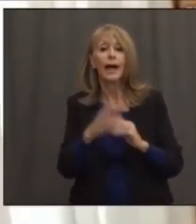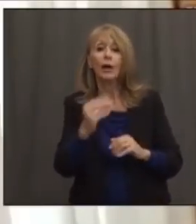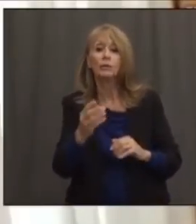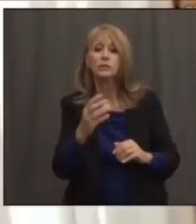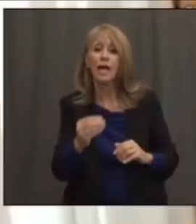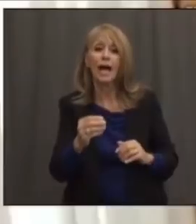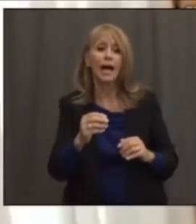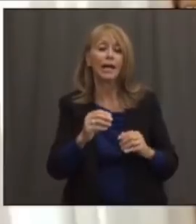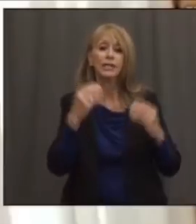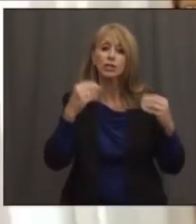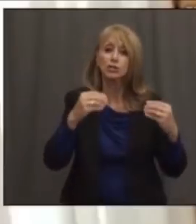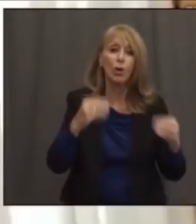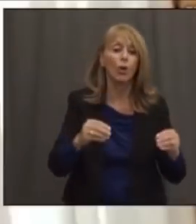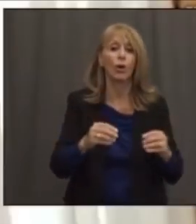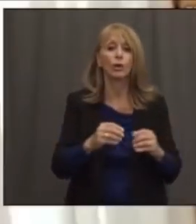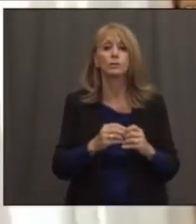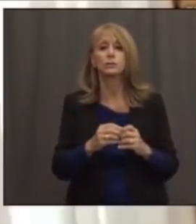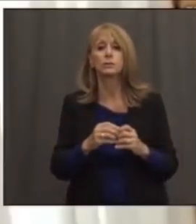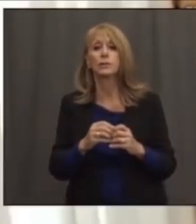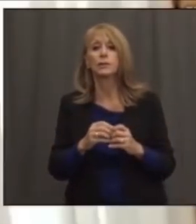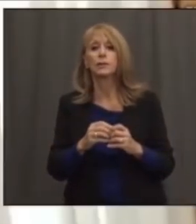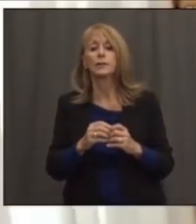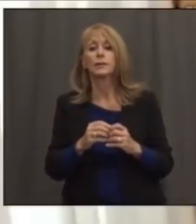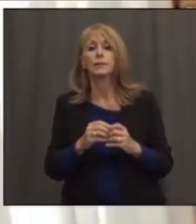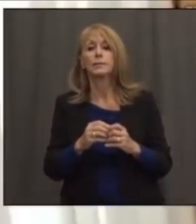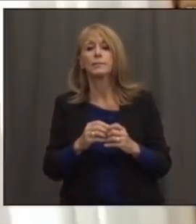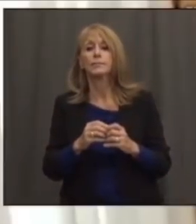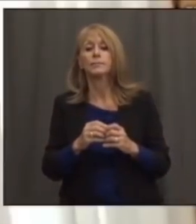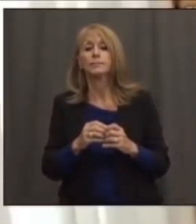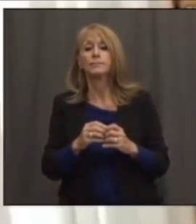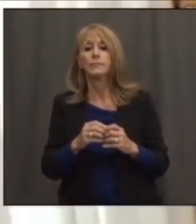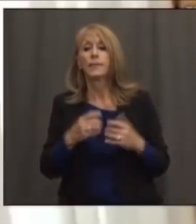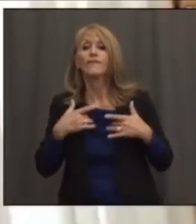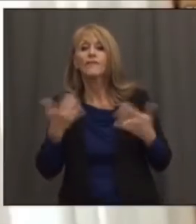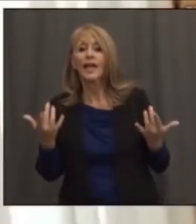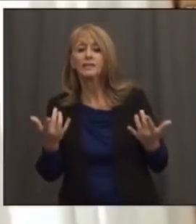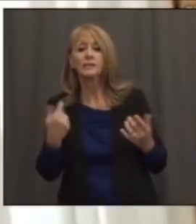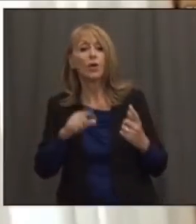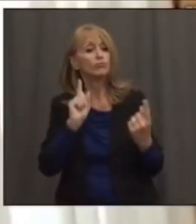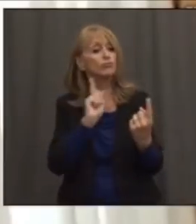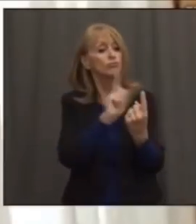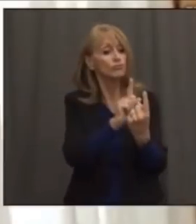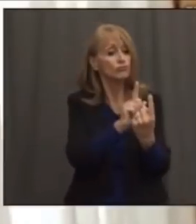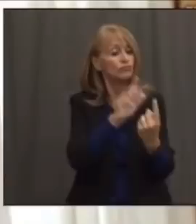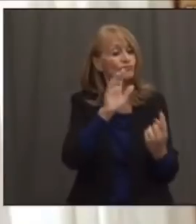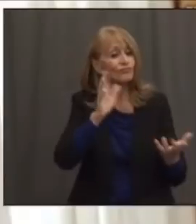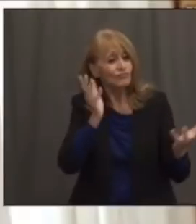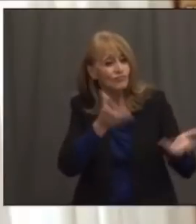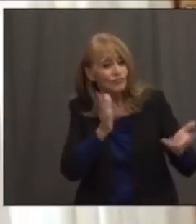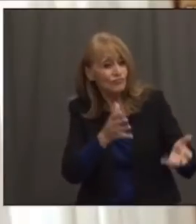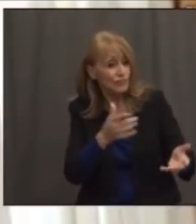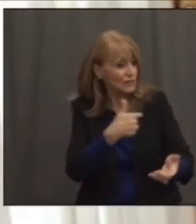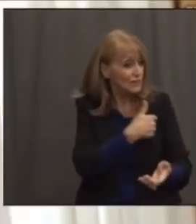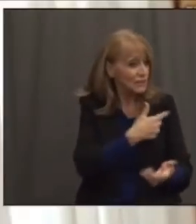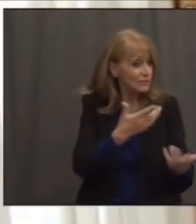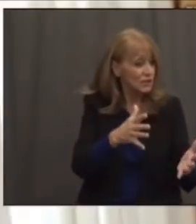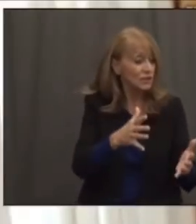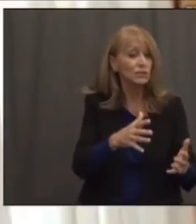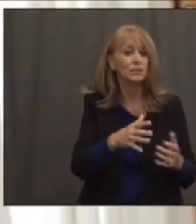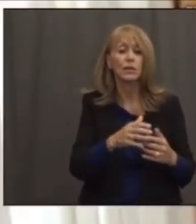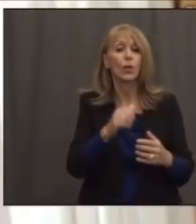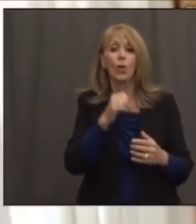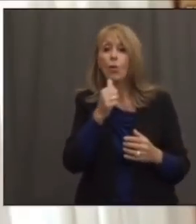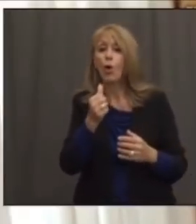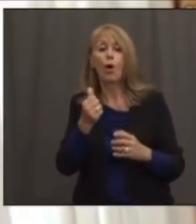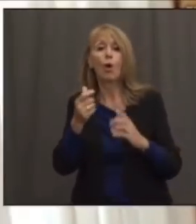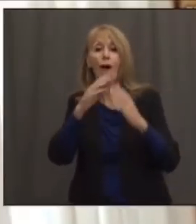crowded stores, at bus stops, at events, and go person to person at those events and talk to them there where they're already gathered, rather than go